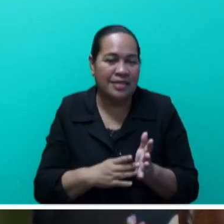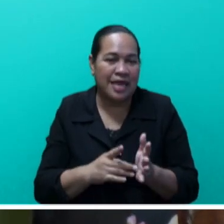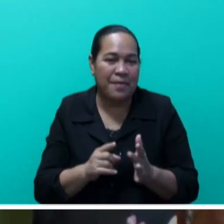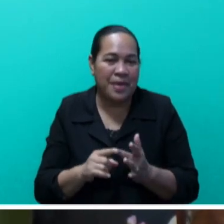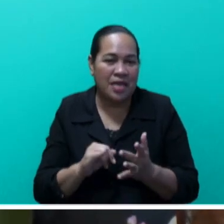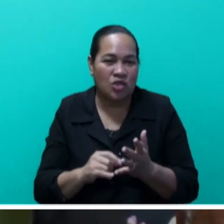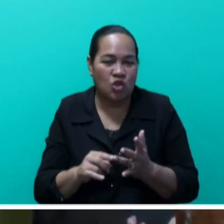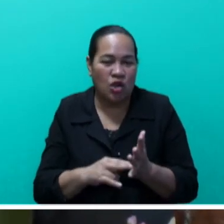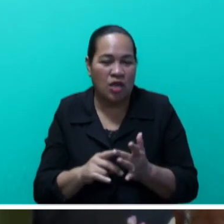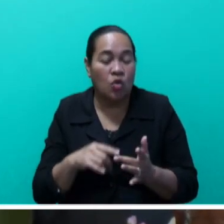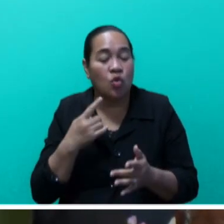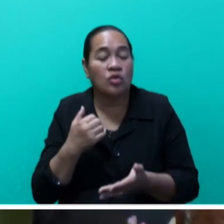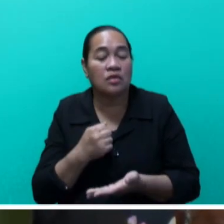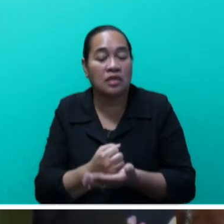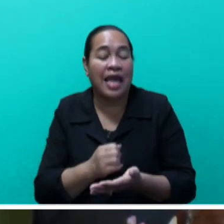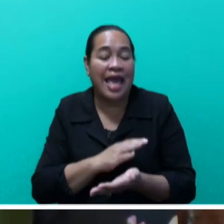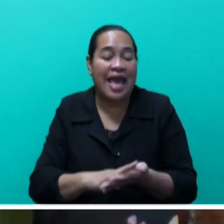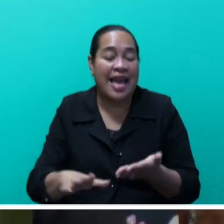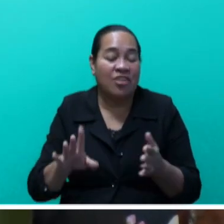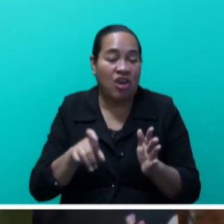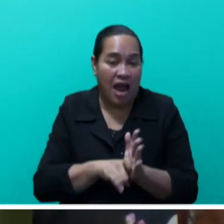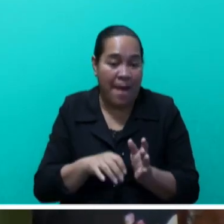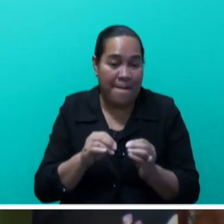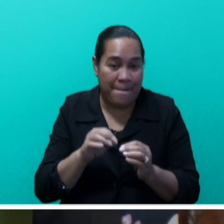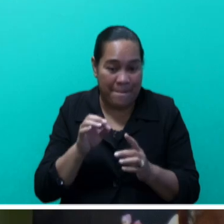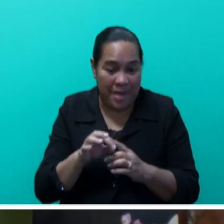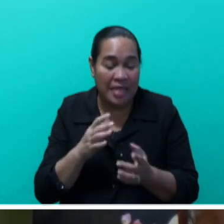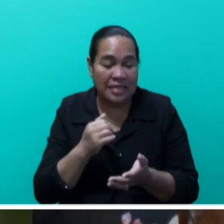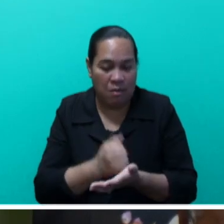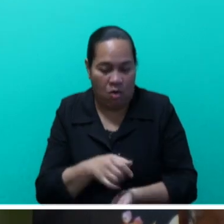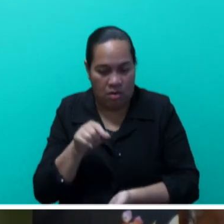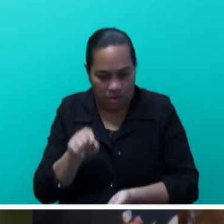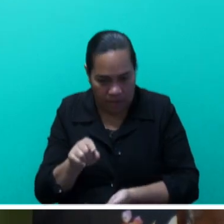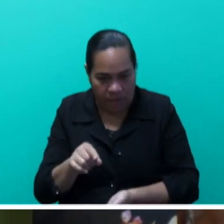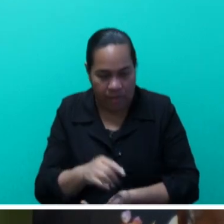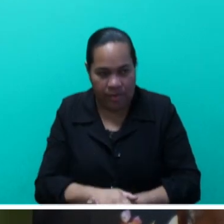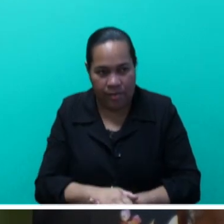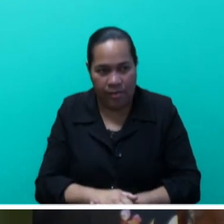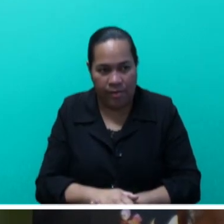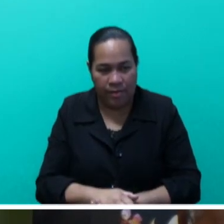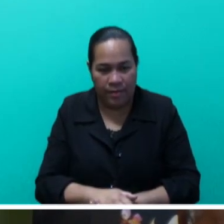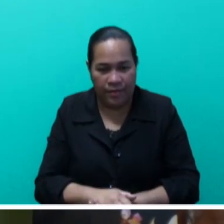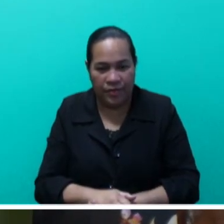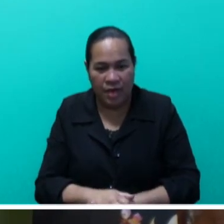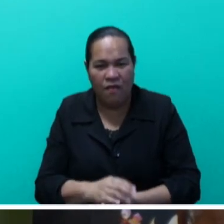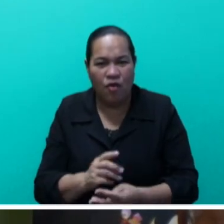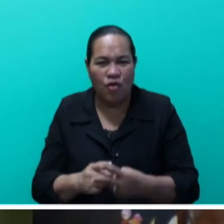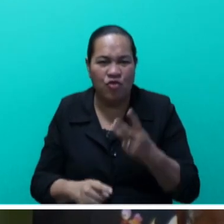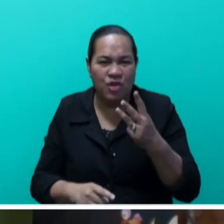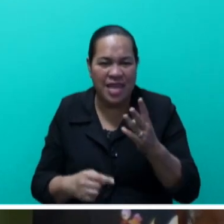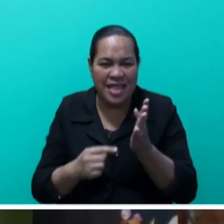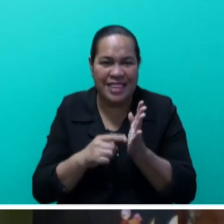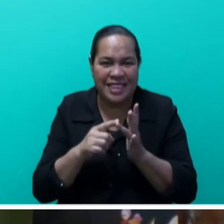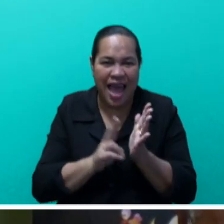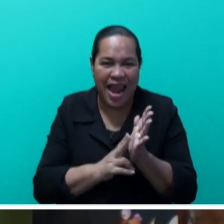was supported by IHRDP for 3 ton manual